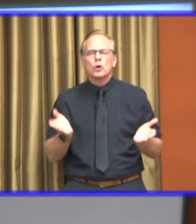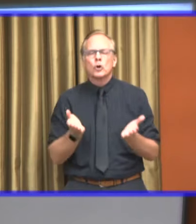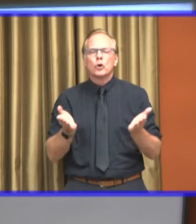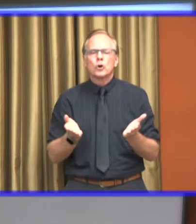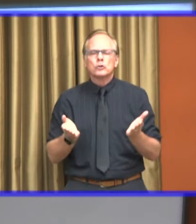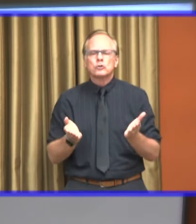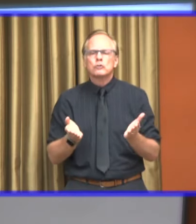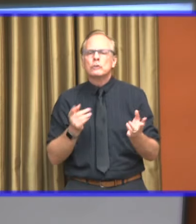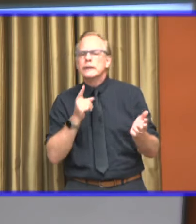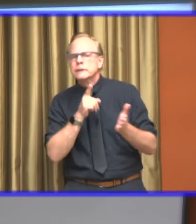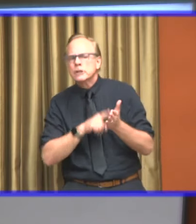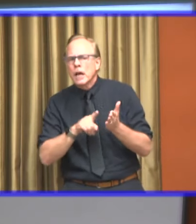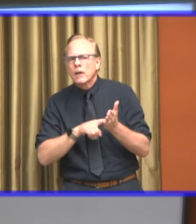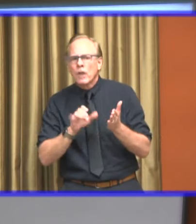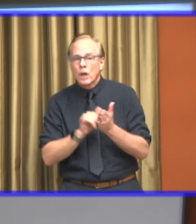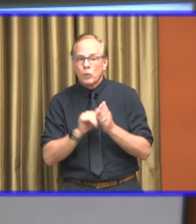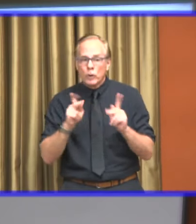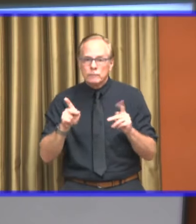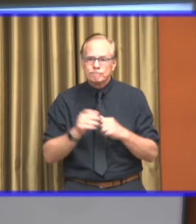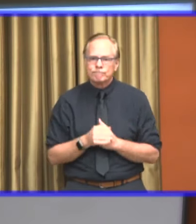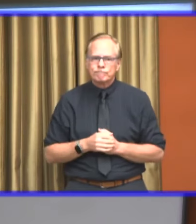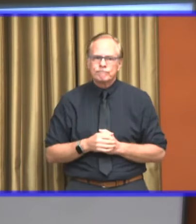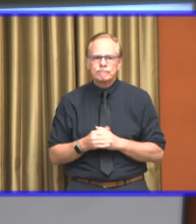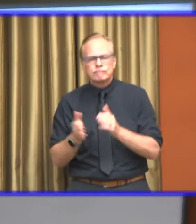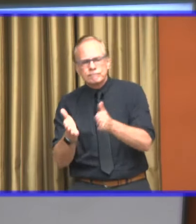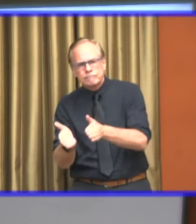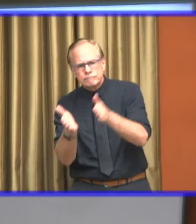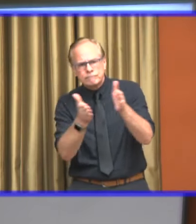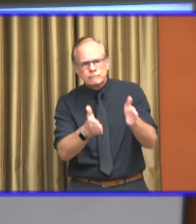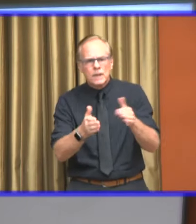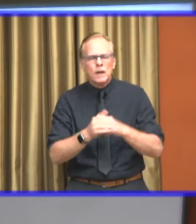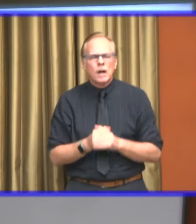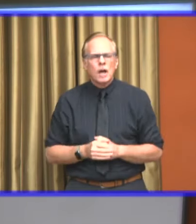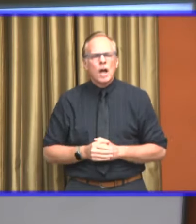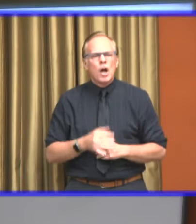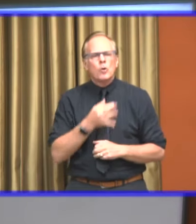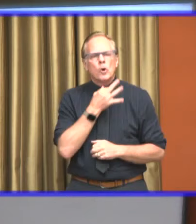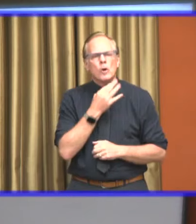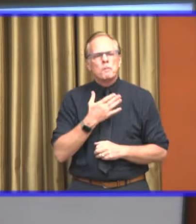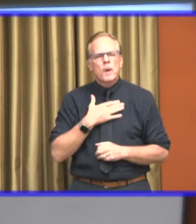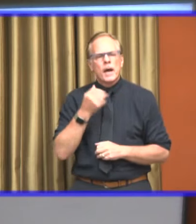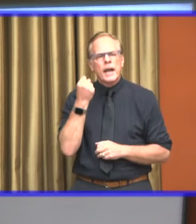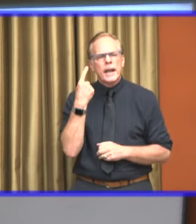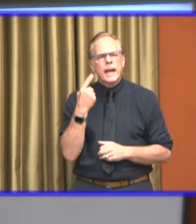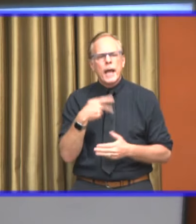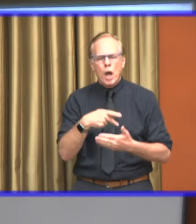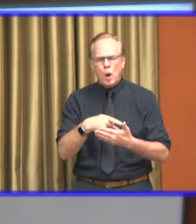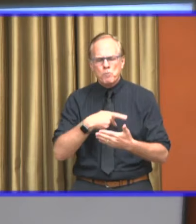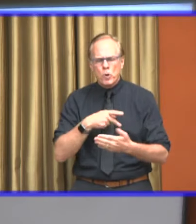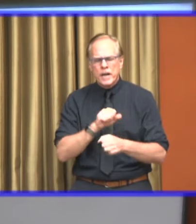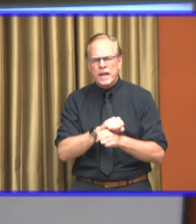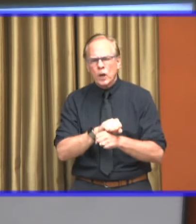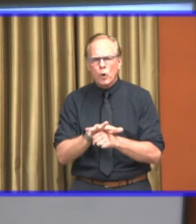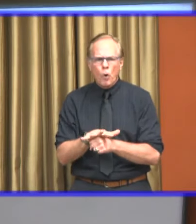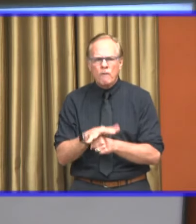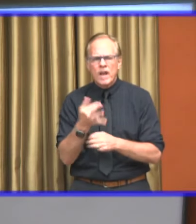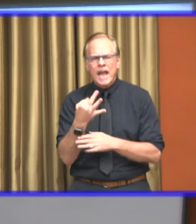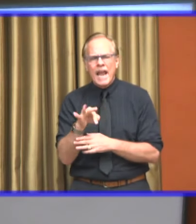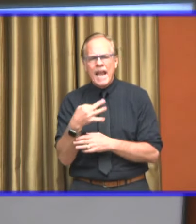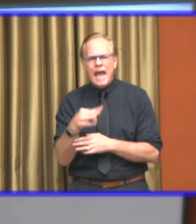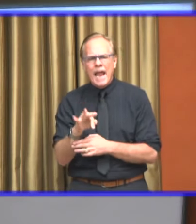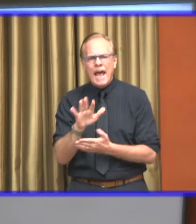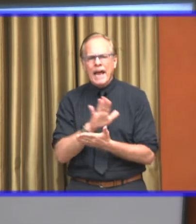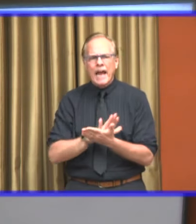please complete that census. I was just curious. So my understanding was pre-COVID-19, college students would be counted at